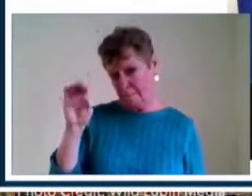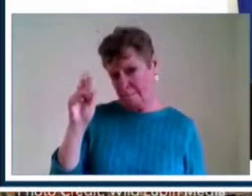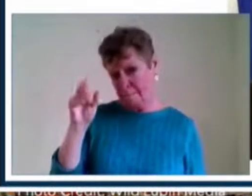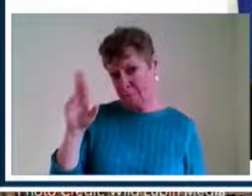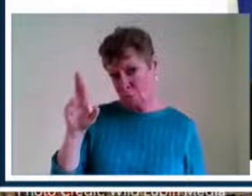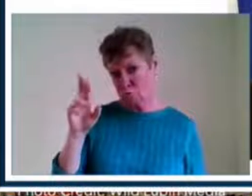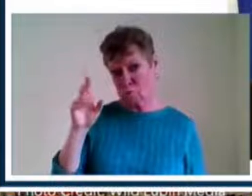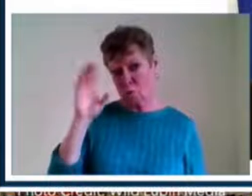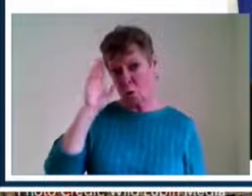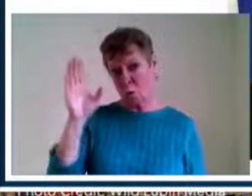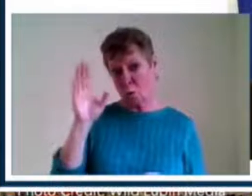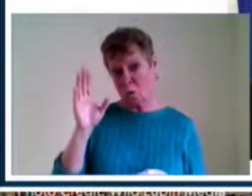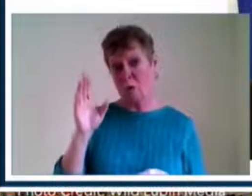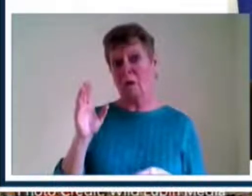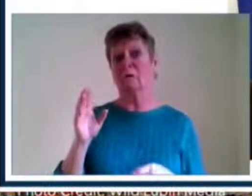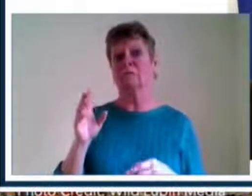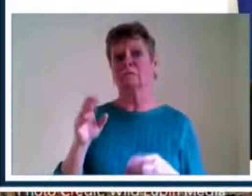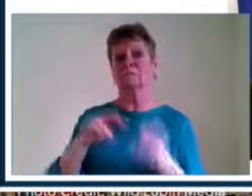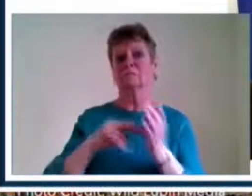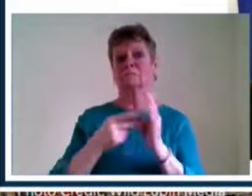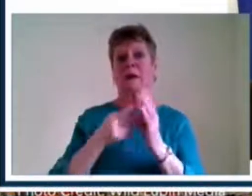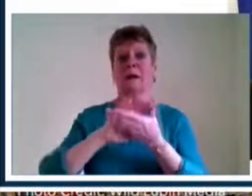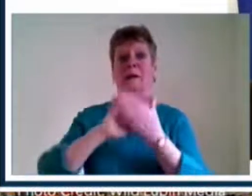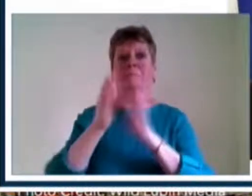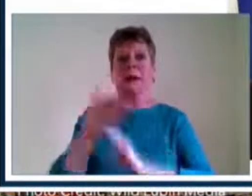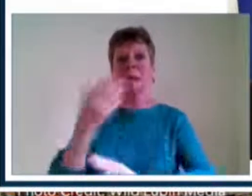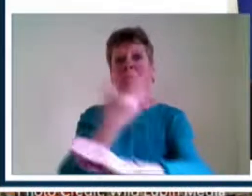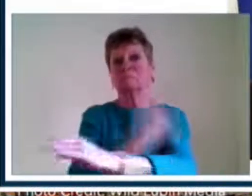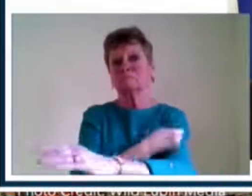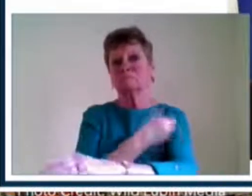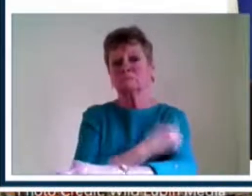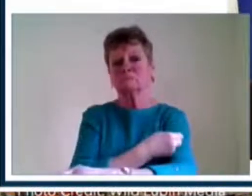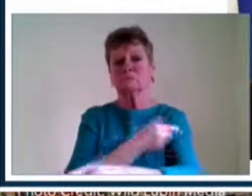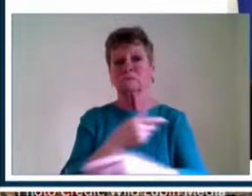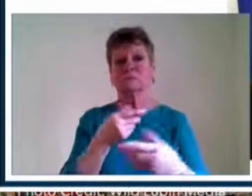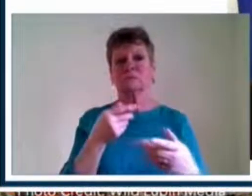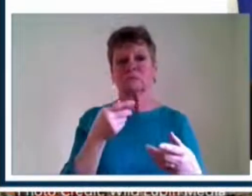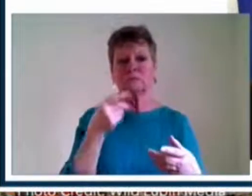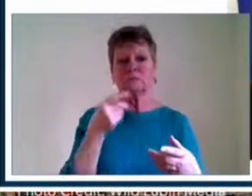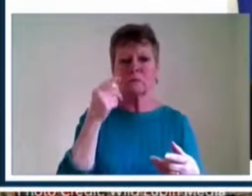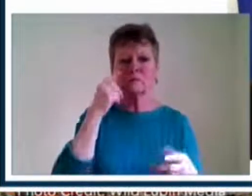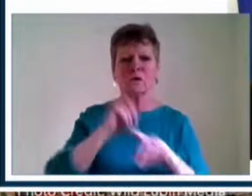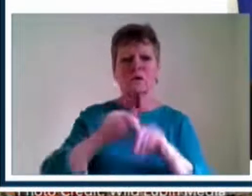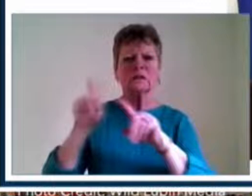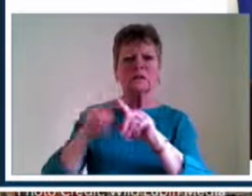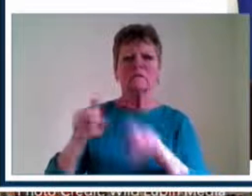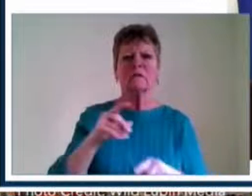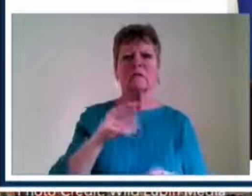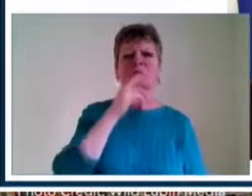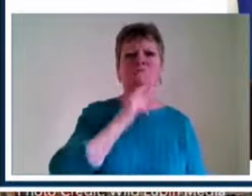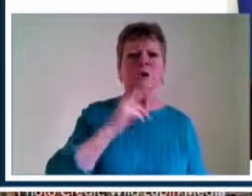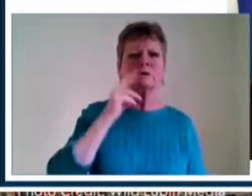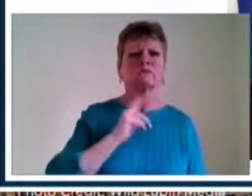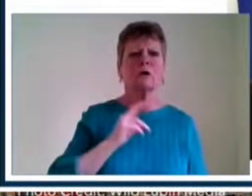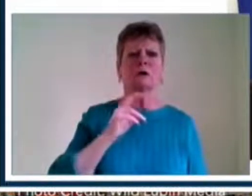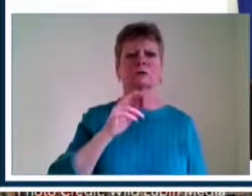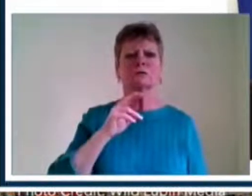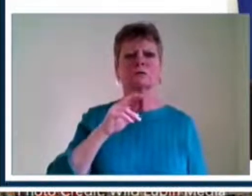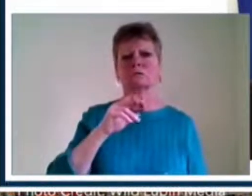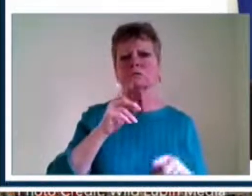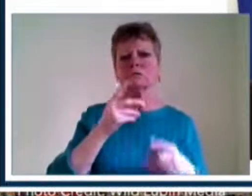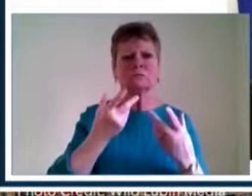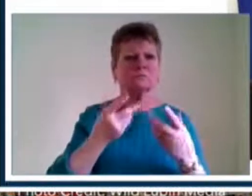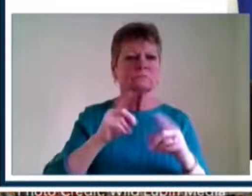proof of vaccination for people to get served at, say, restaurants or businesses that require the proof of vaccination for